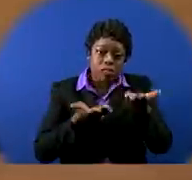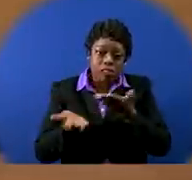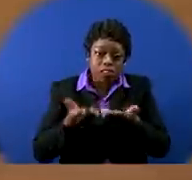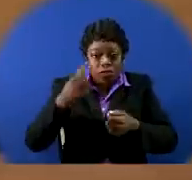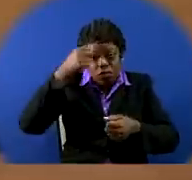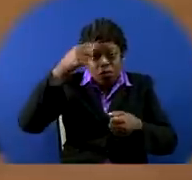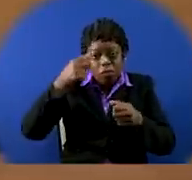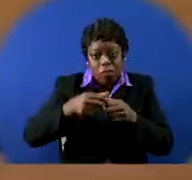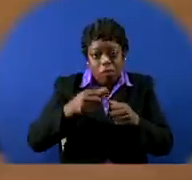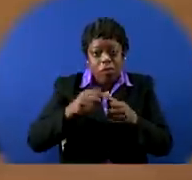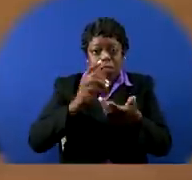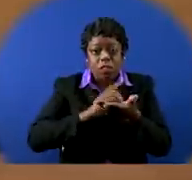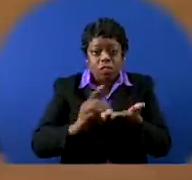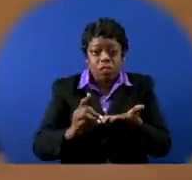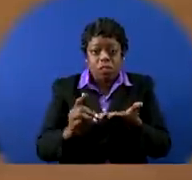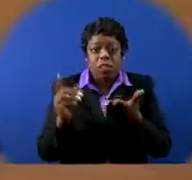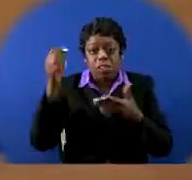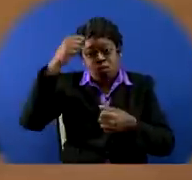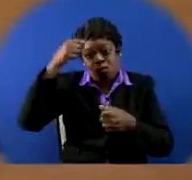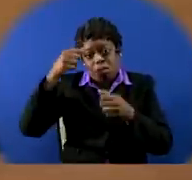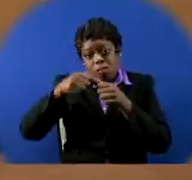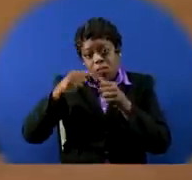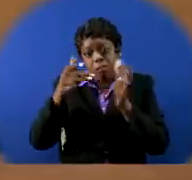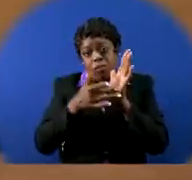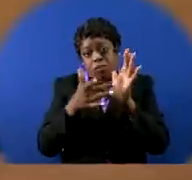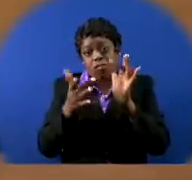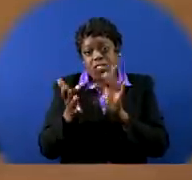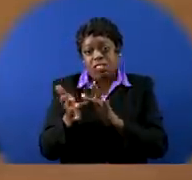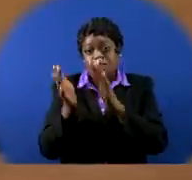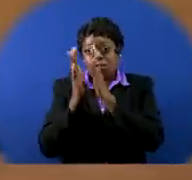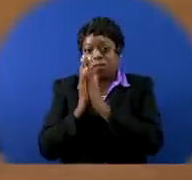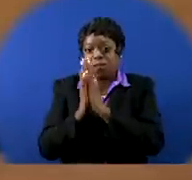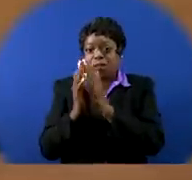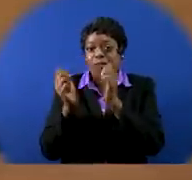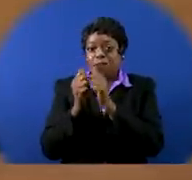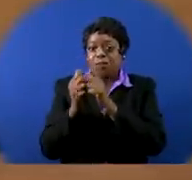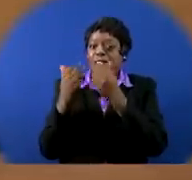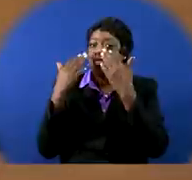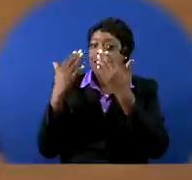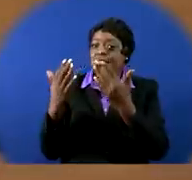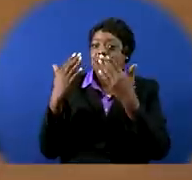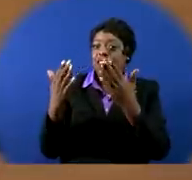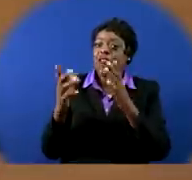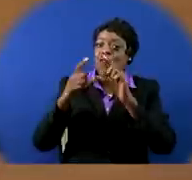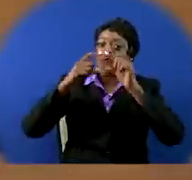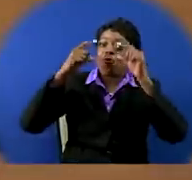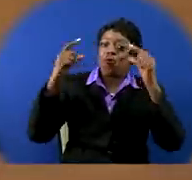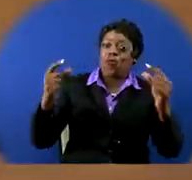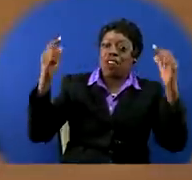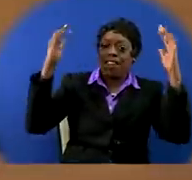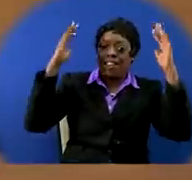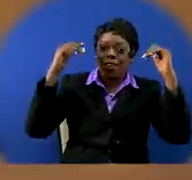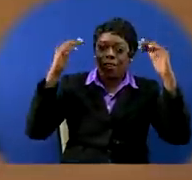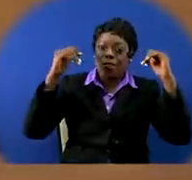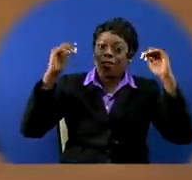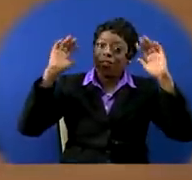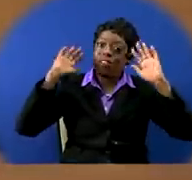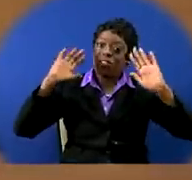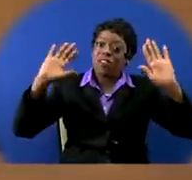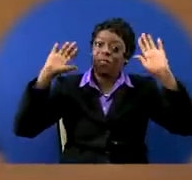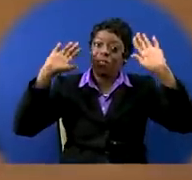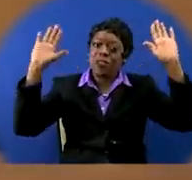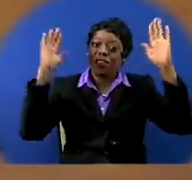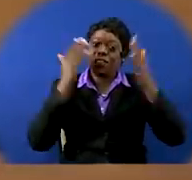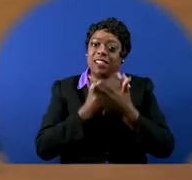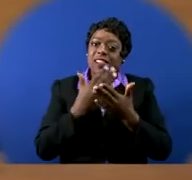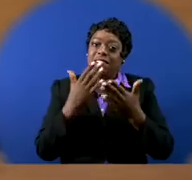remember Jesus. It's in his name we pray with thanksgiving, great expectation, for the amazing things you will